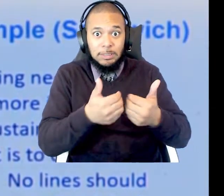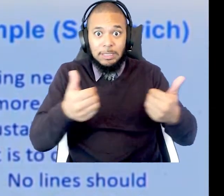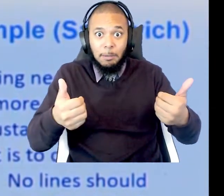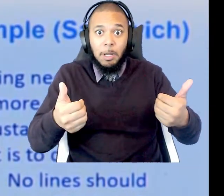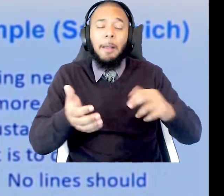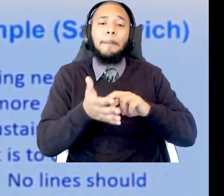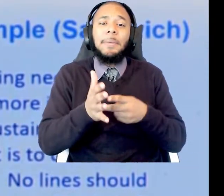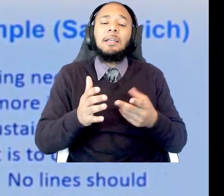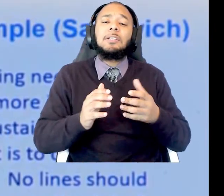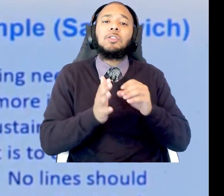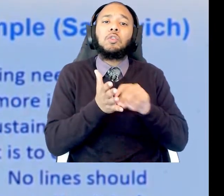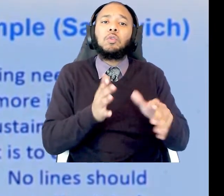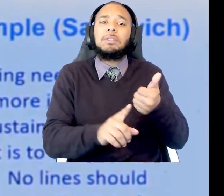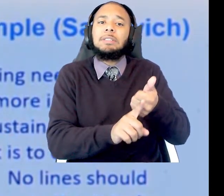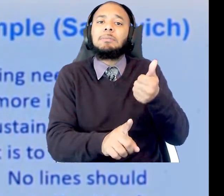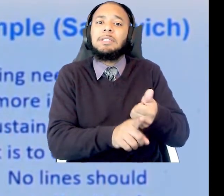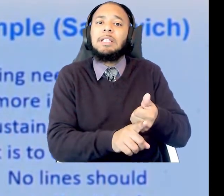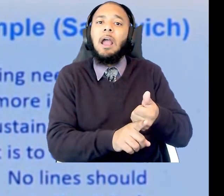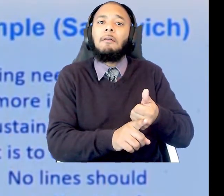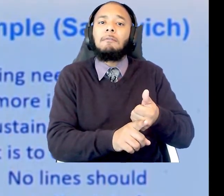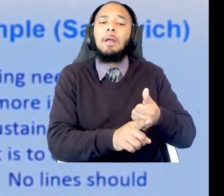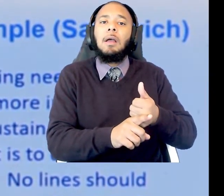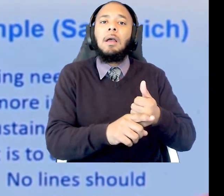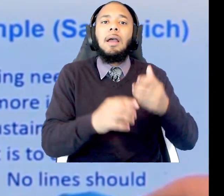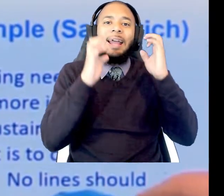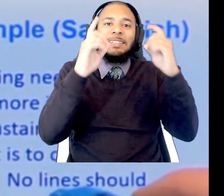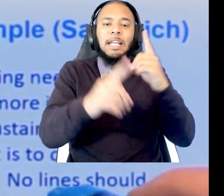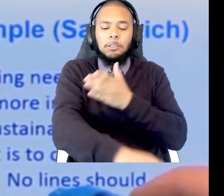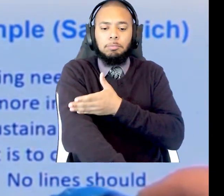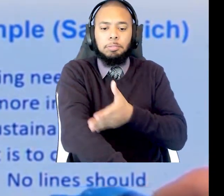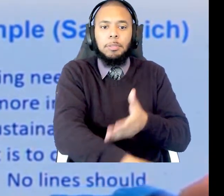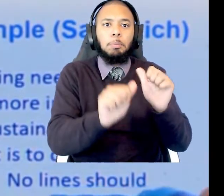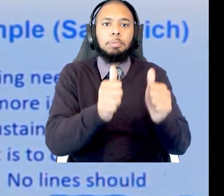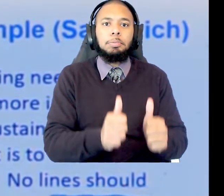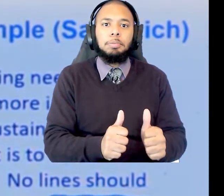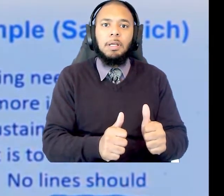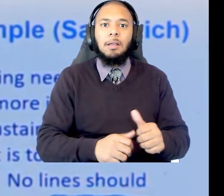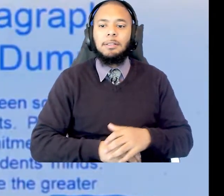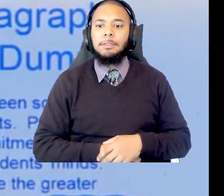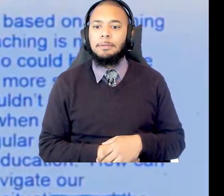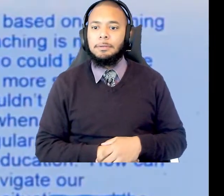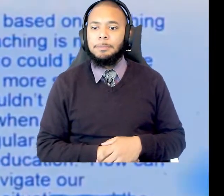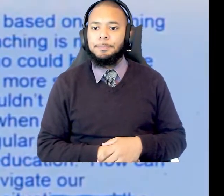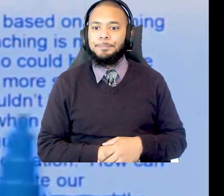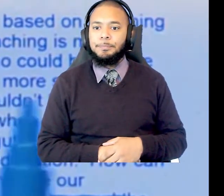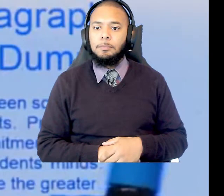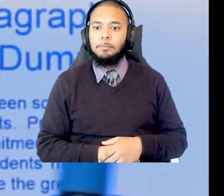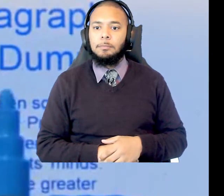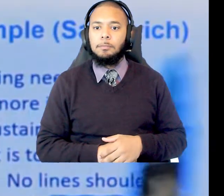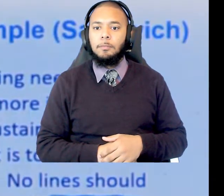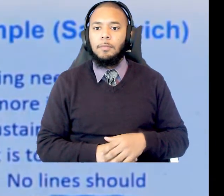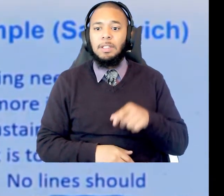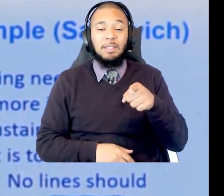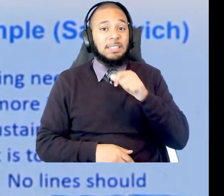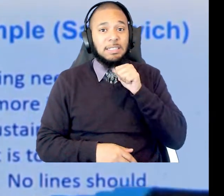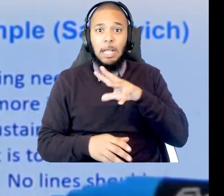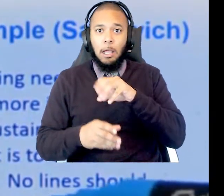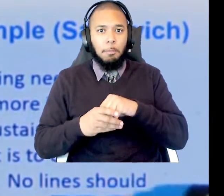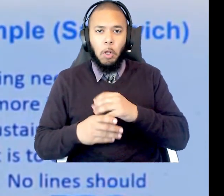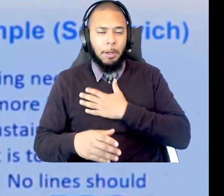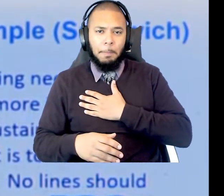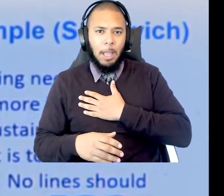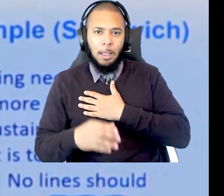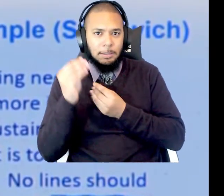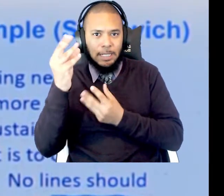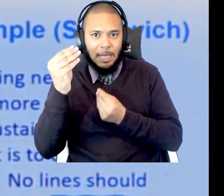talent of teaching is trumped by the qualities of coaching. Now, this is something we haven't mentioned yet. This isn't really part of my data or my warrant right